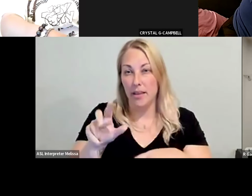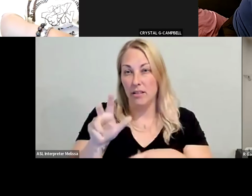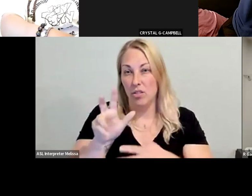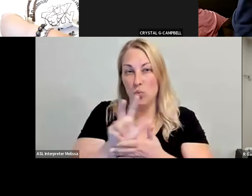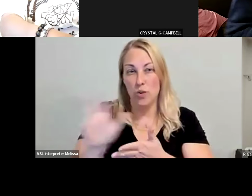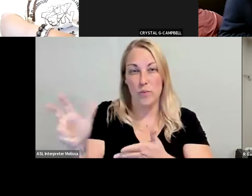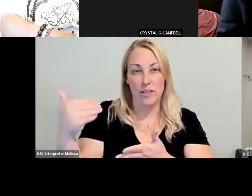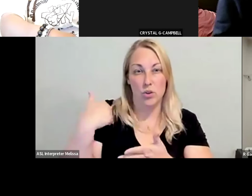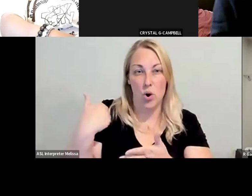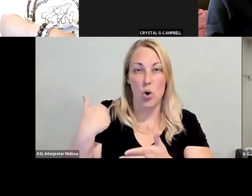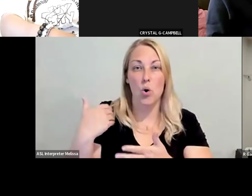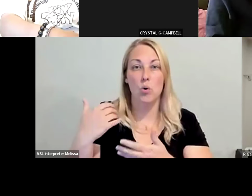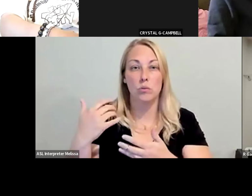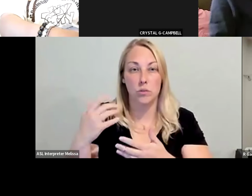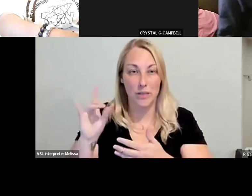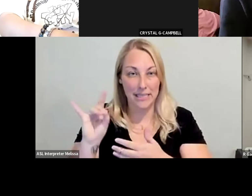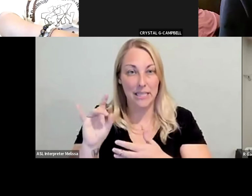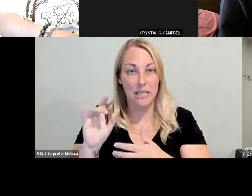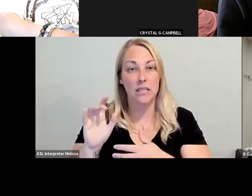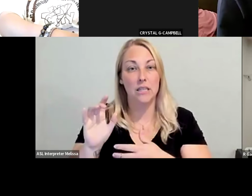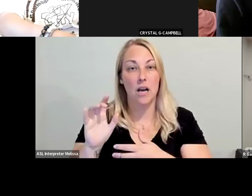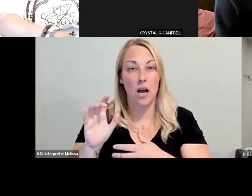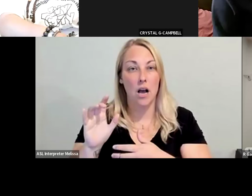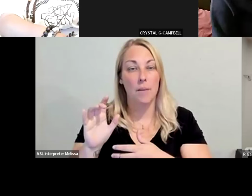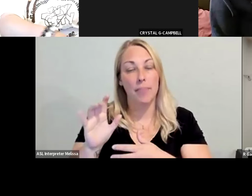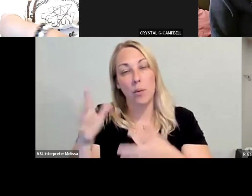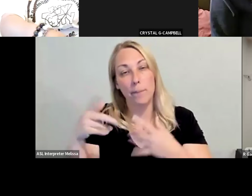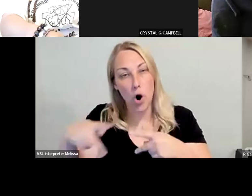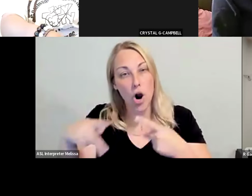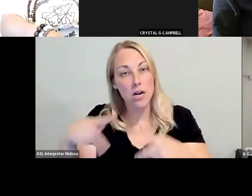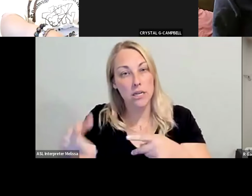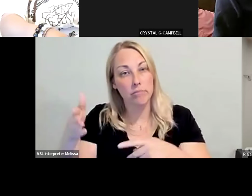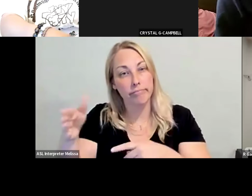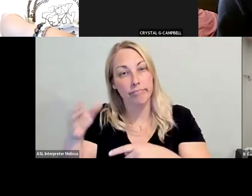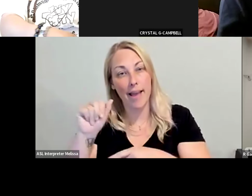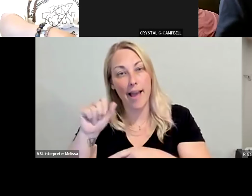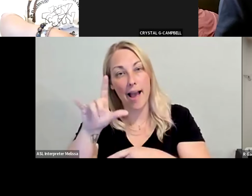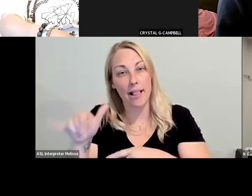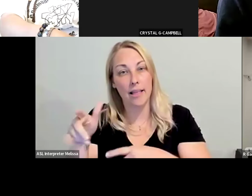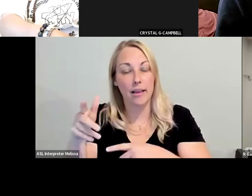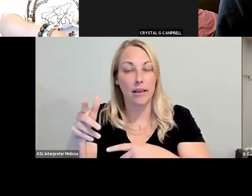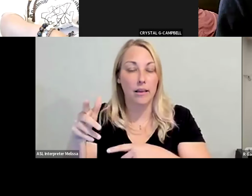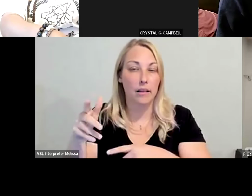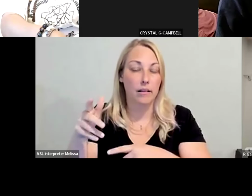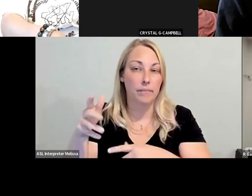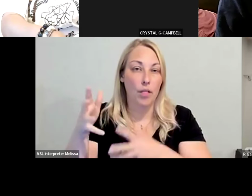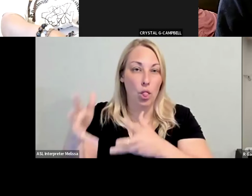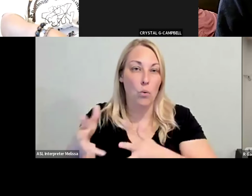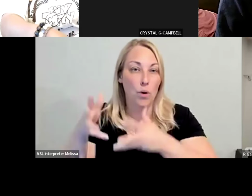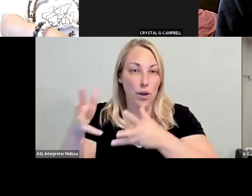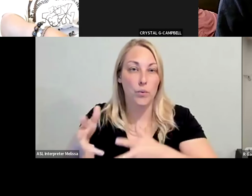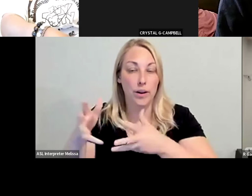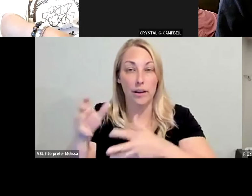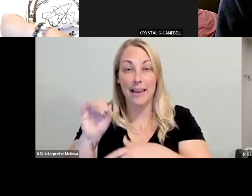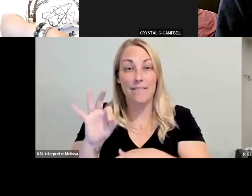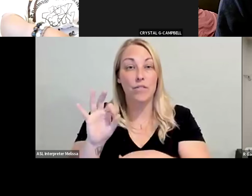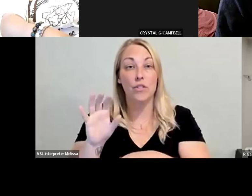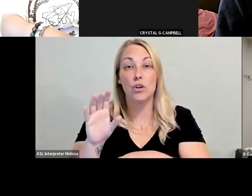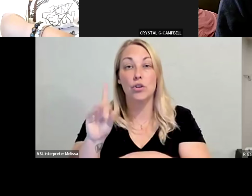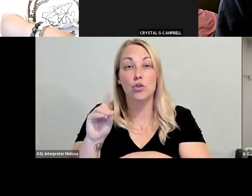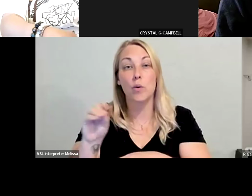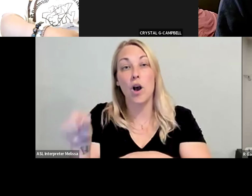ago. So we were able to make a few, they were partying in the alley. They were loitering out there. So if they're doing anything illegal, I